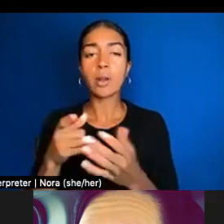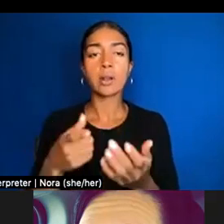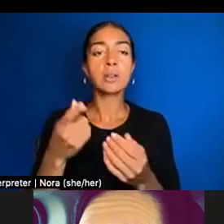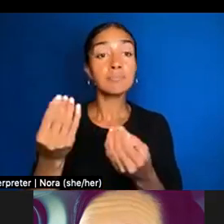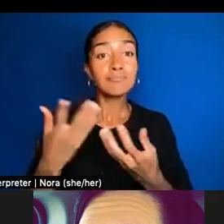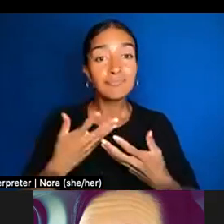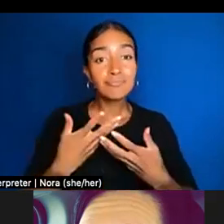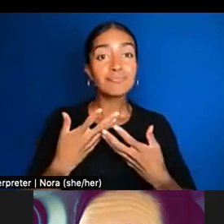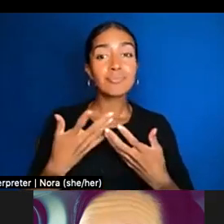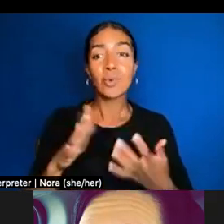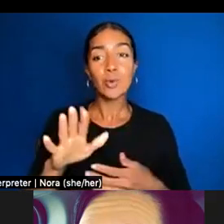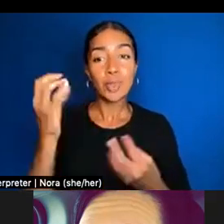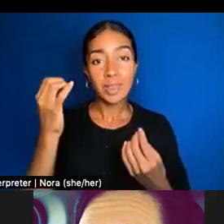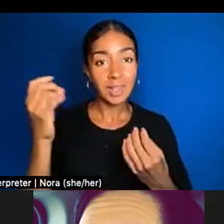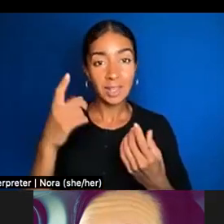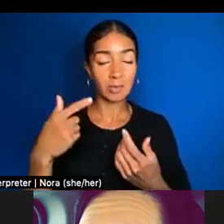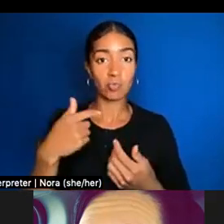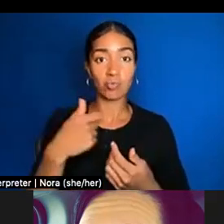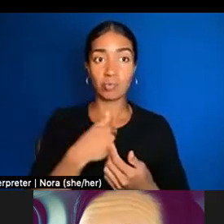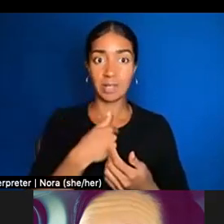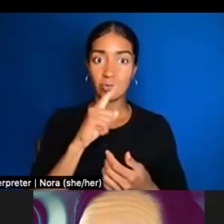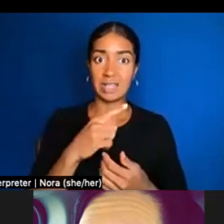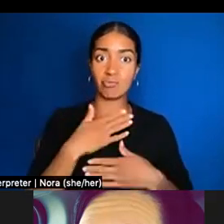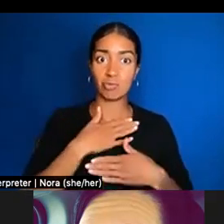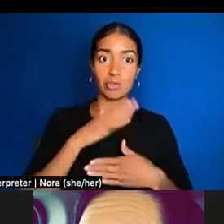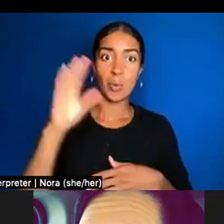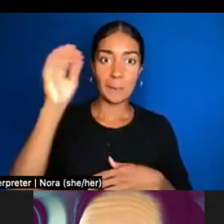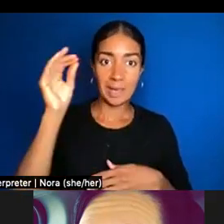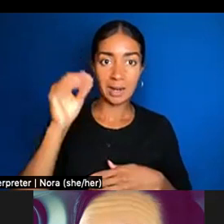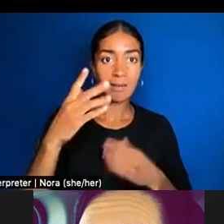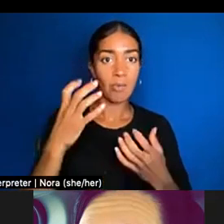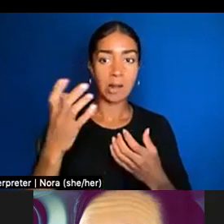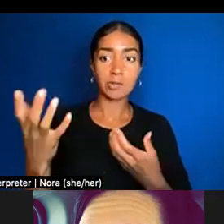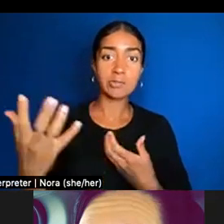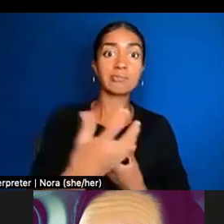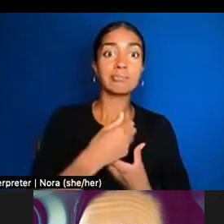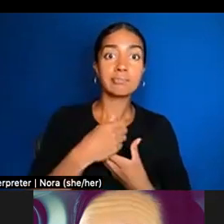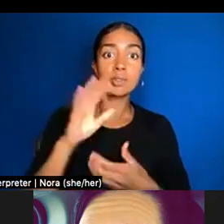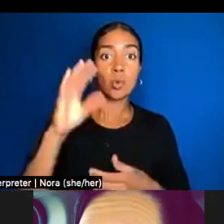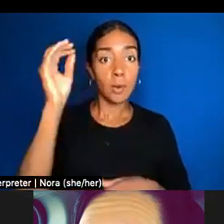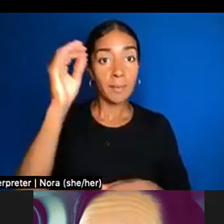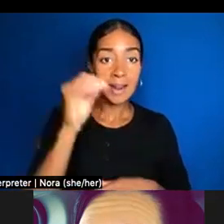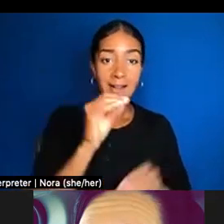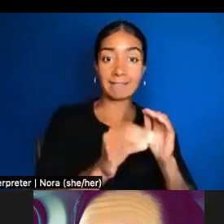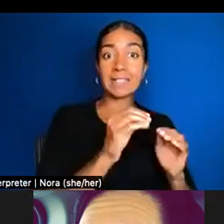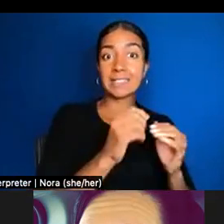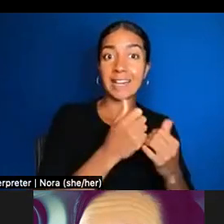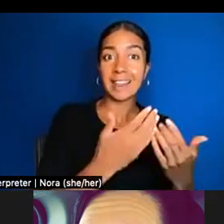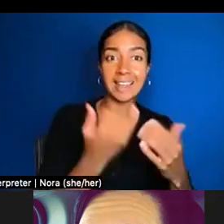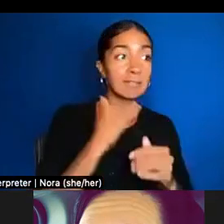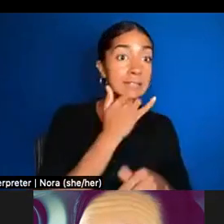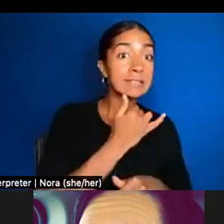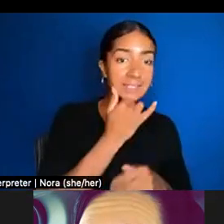take that feedback very seriously and do our best to try to make it right when we mess it up. And then also there'll